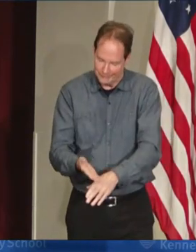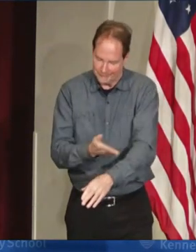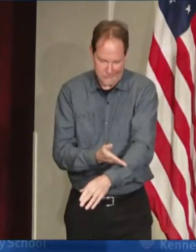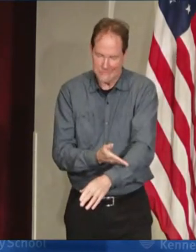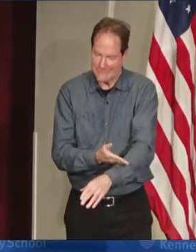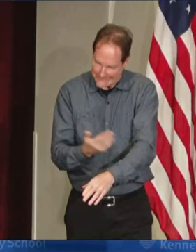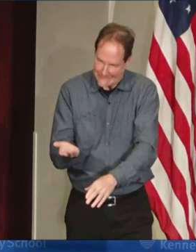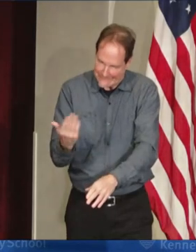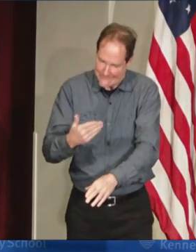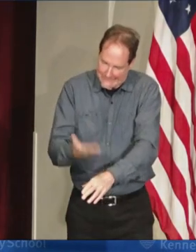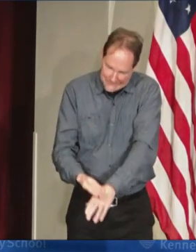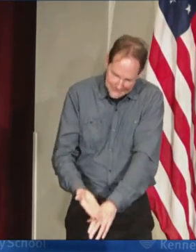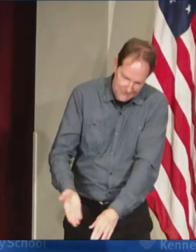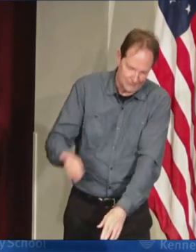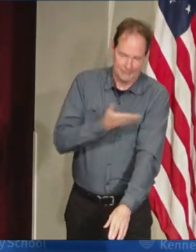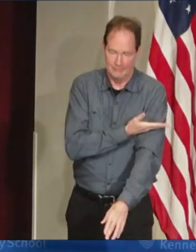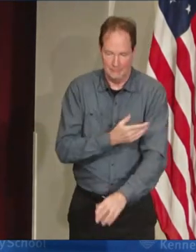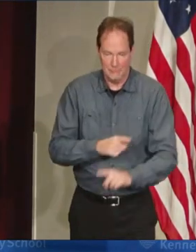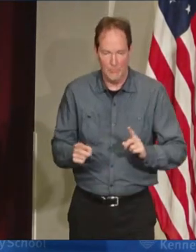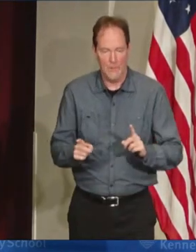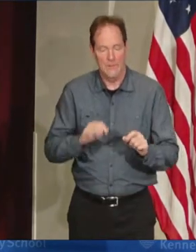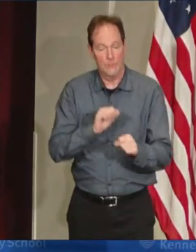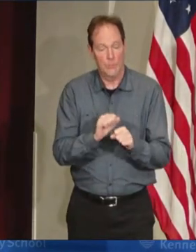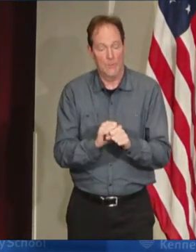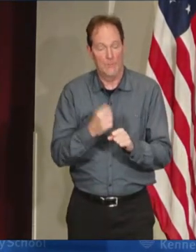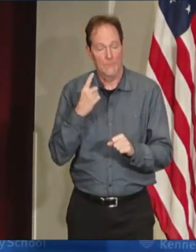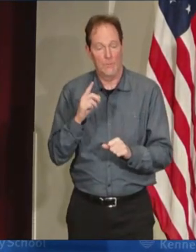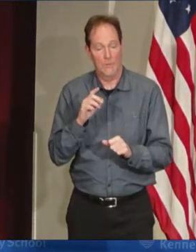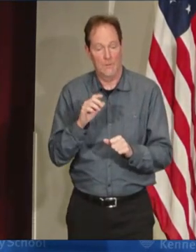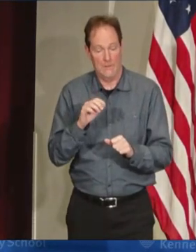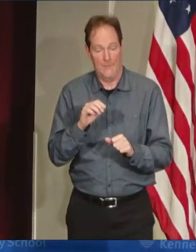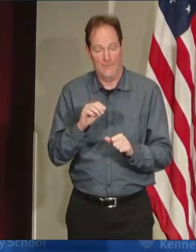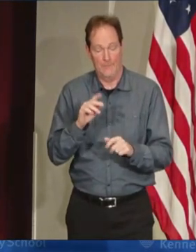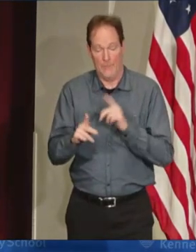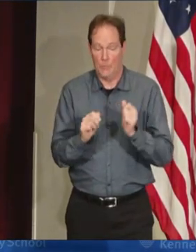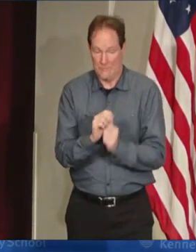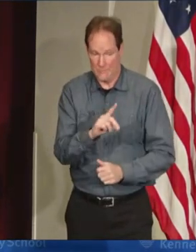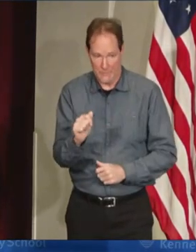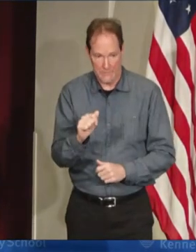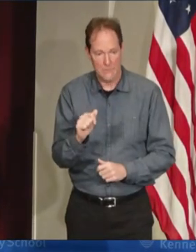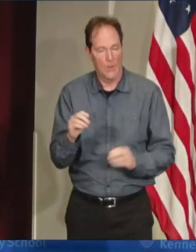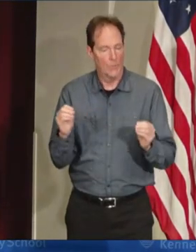of employment of disabled individuals is getting more attention.